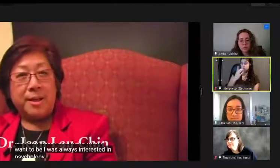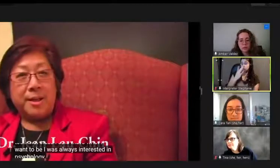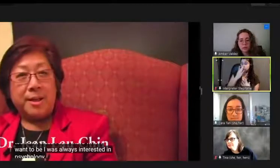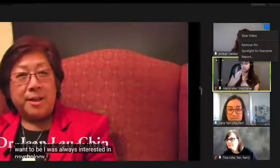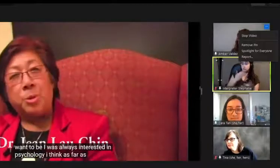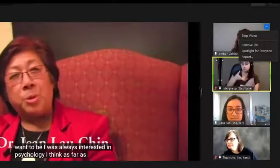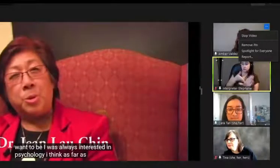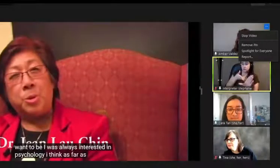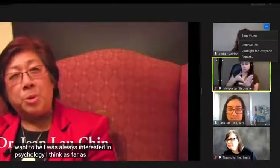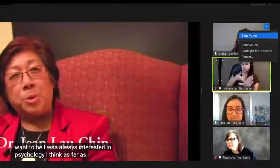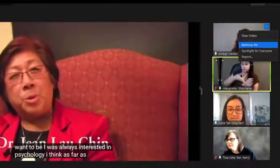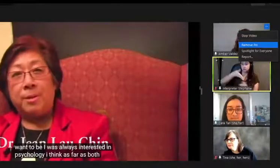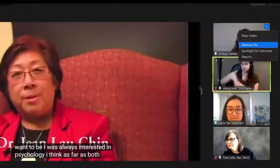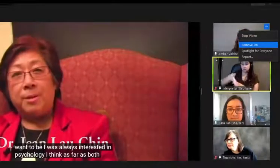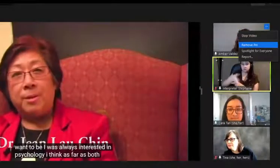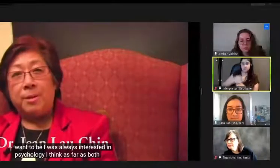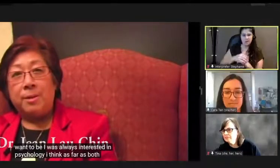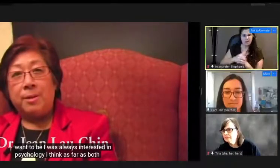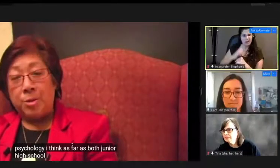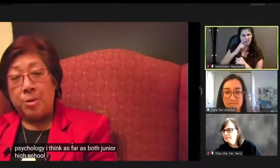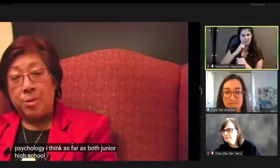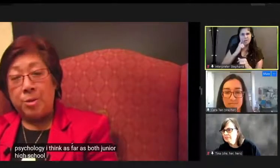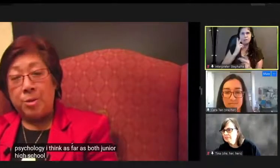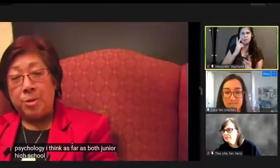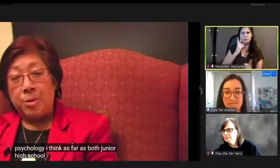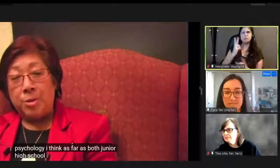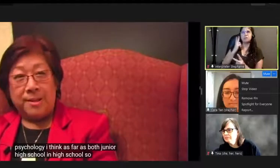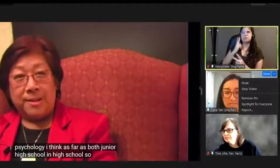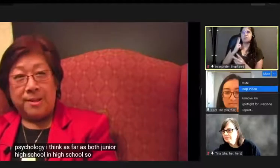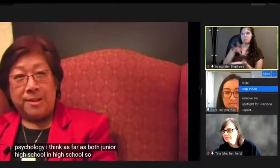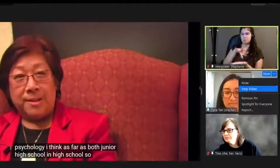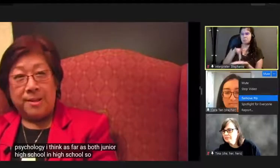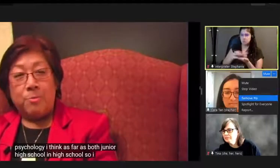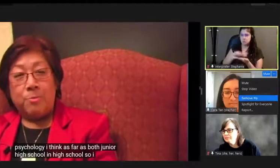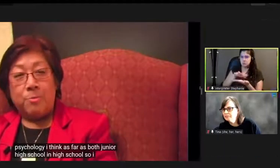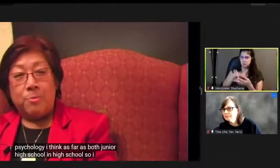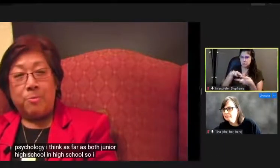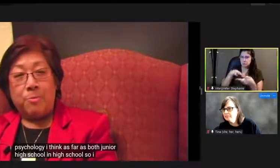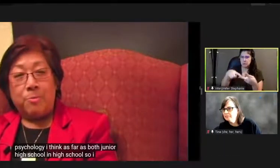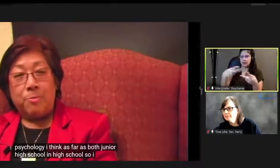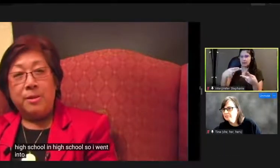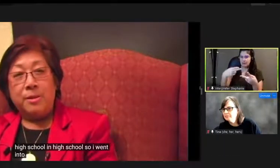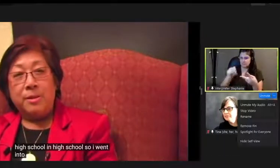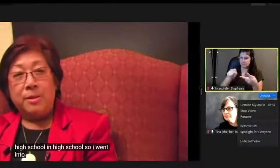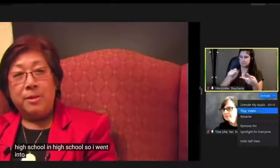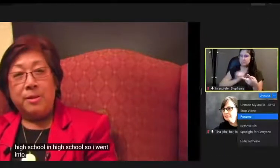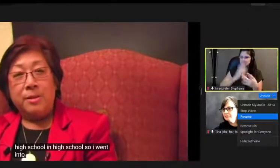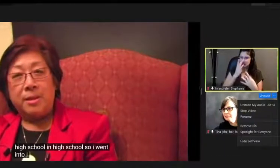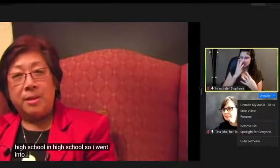think as far as both junior high school and high school. So I went